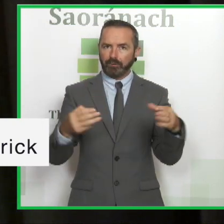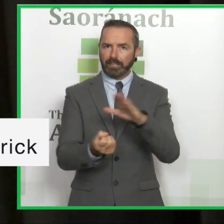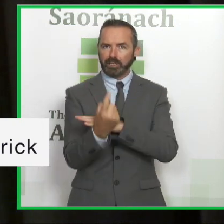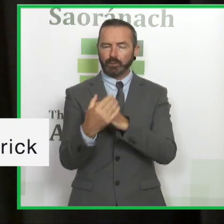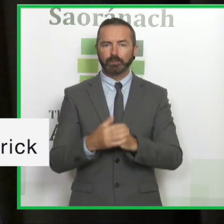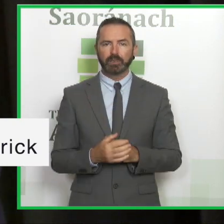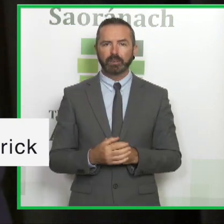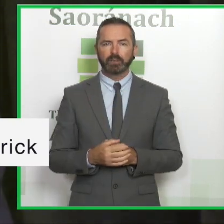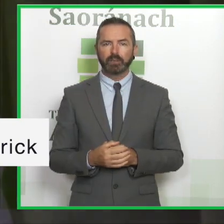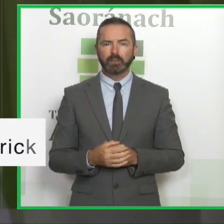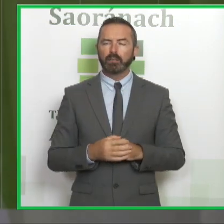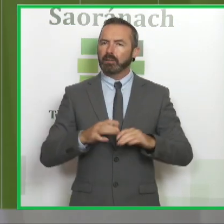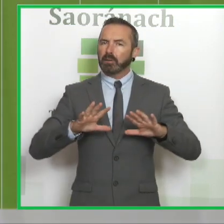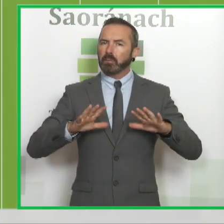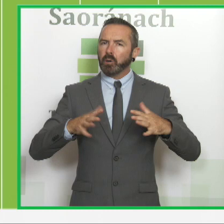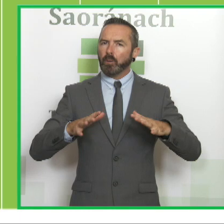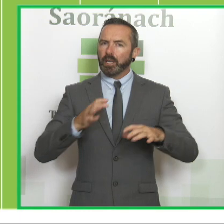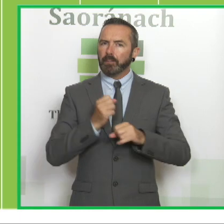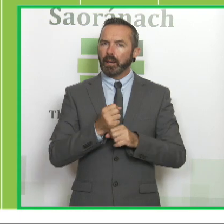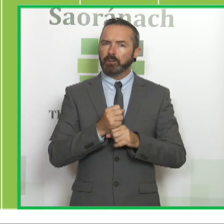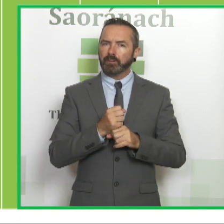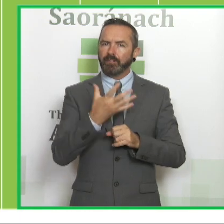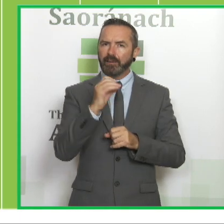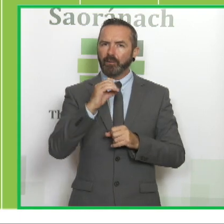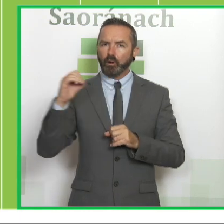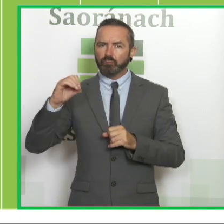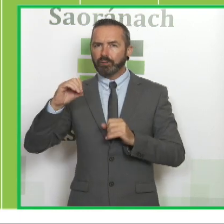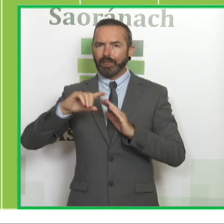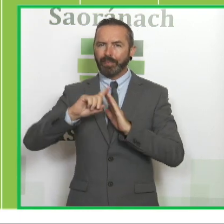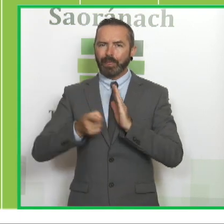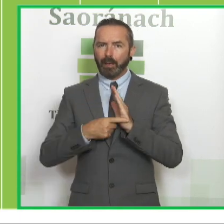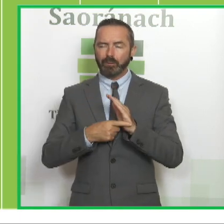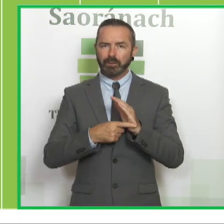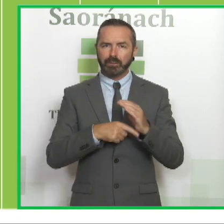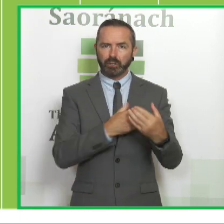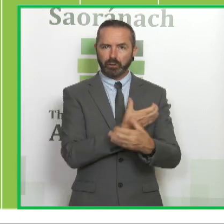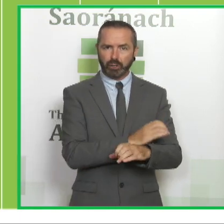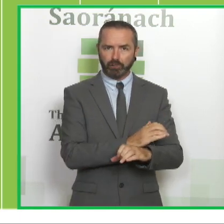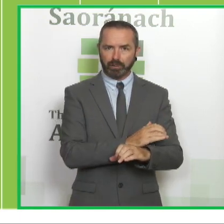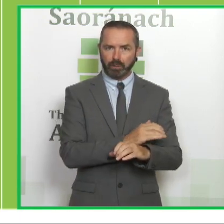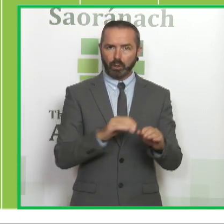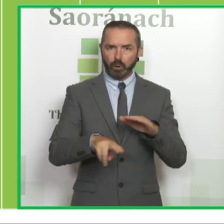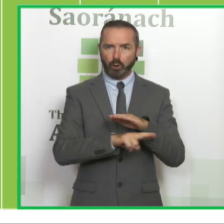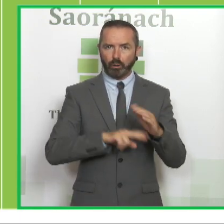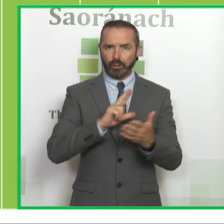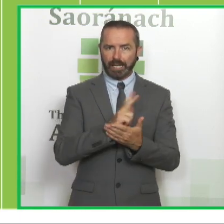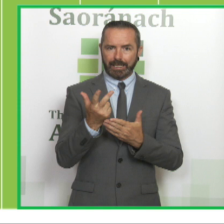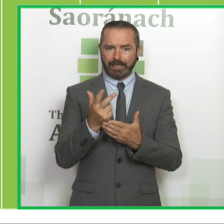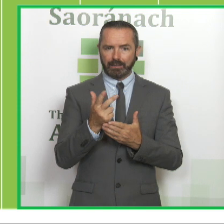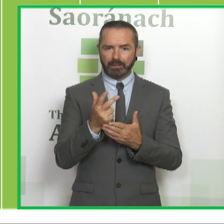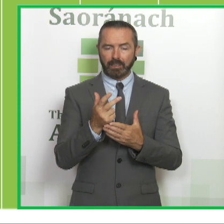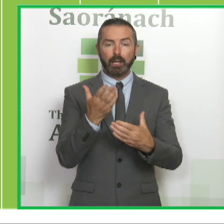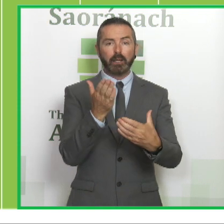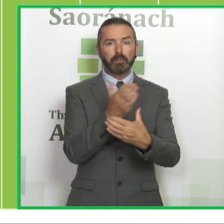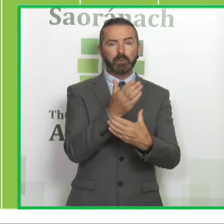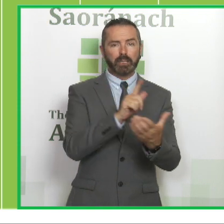proportion. There are probably about 500,000 young people aged between 12 and 18 living in the state. Of those, between 12 and